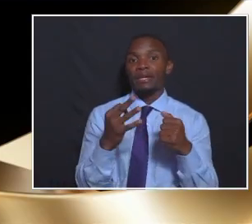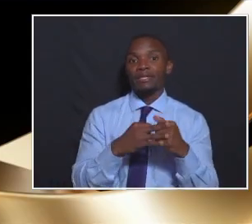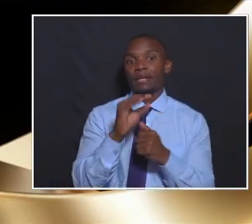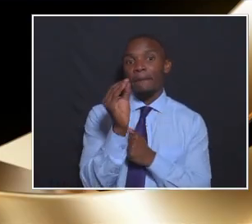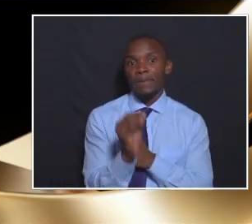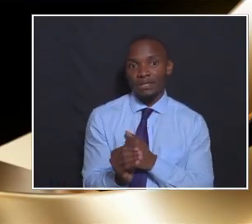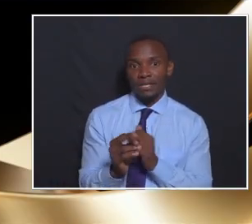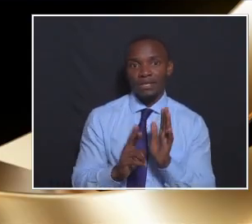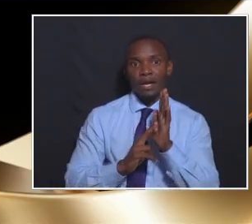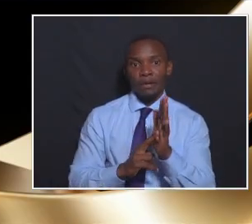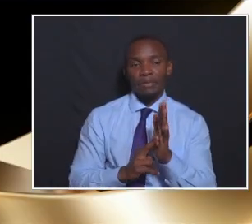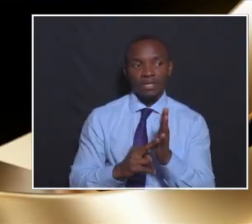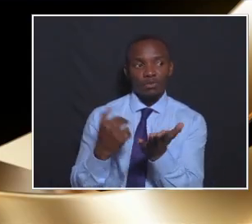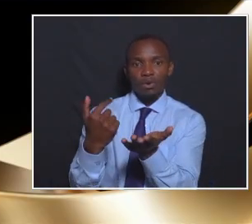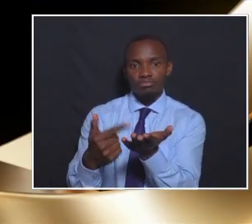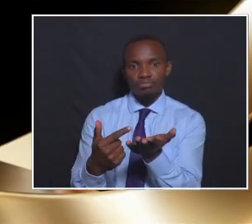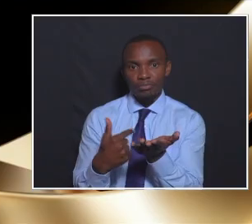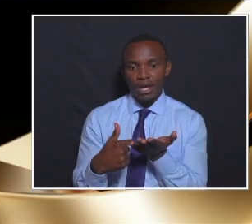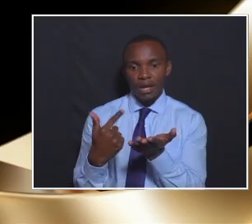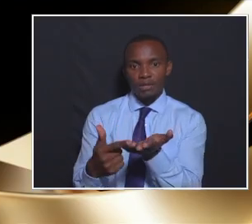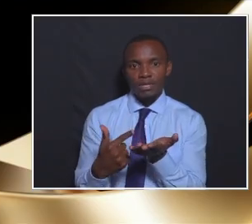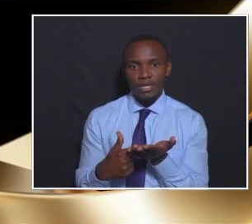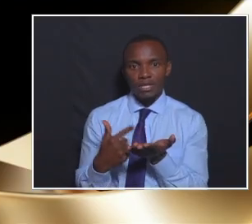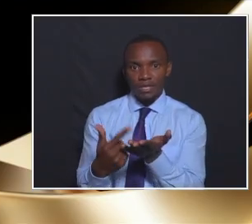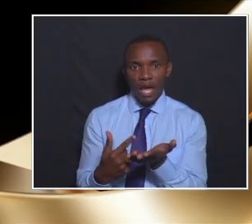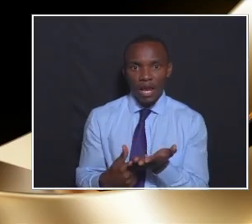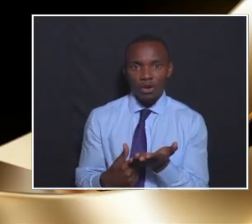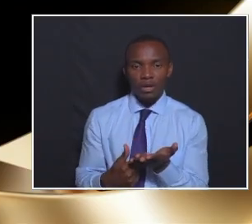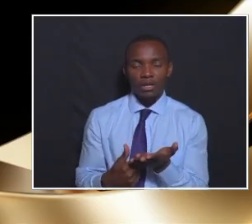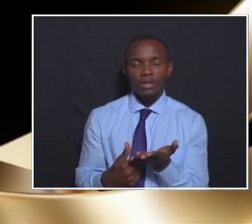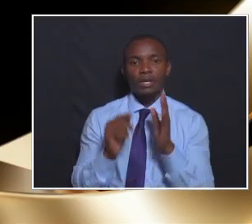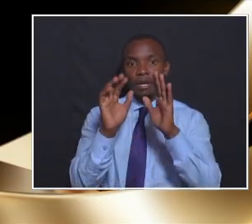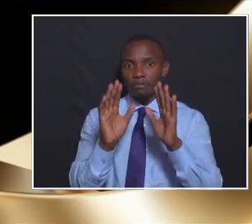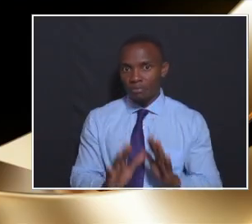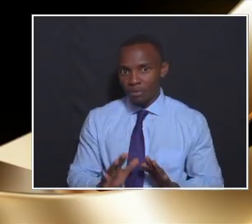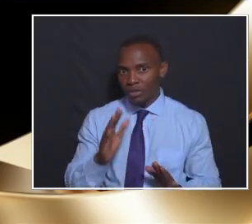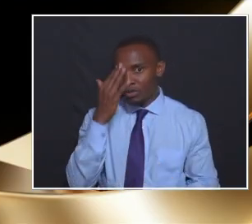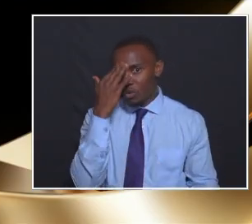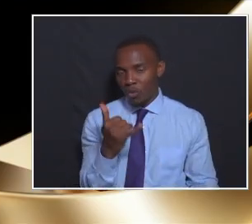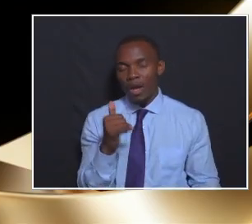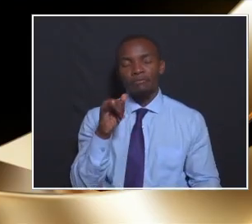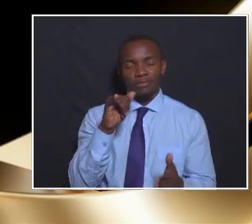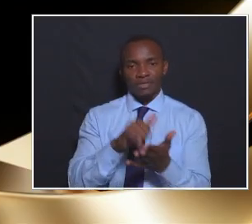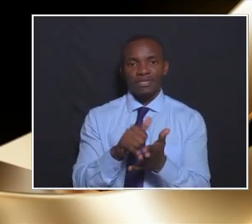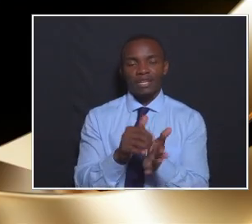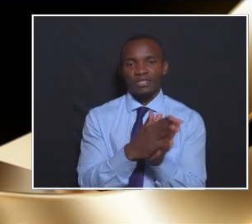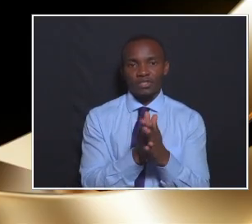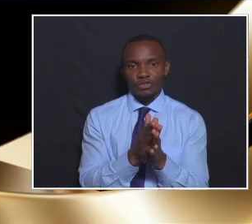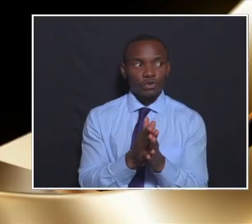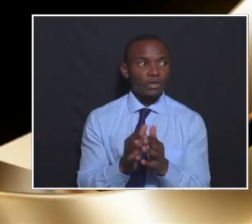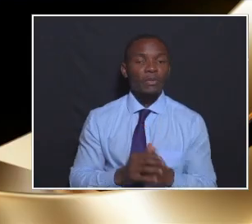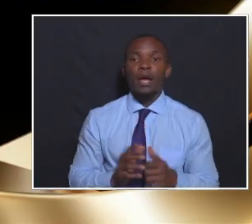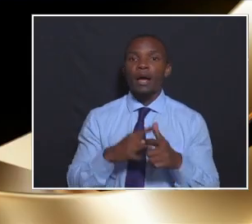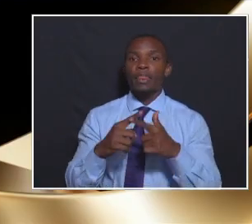18% is dialogue. Dialogue is very important because that's where the story lives. And then the